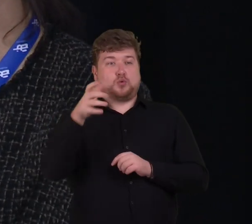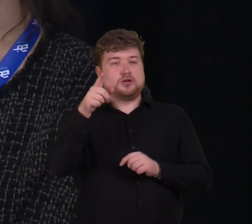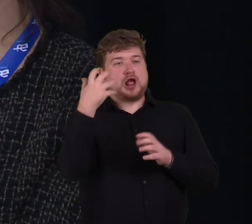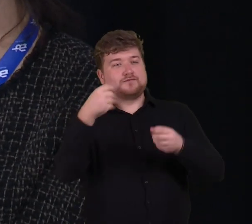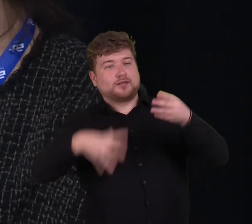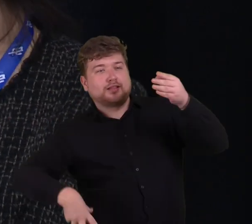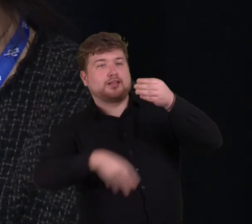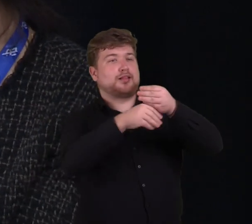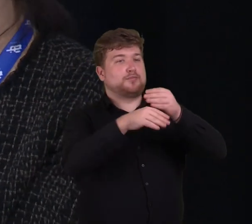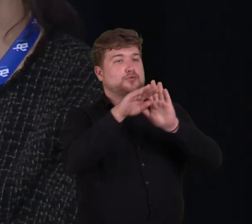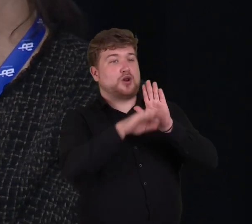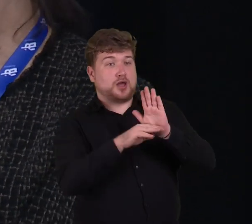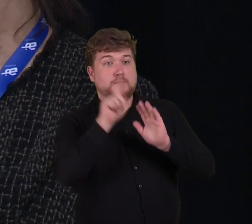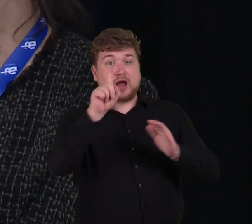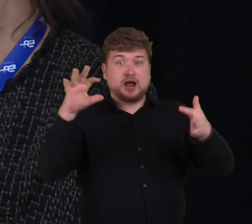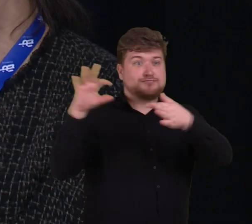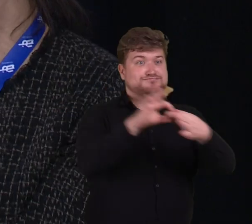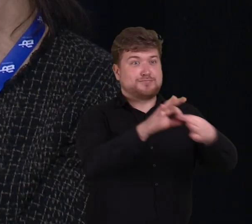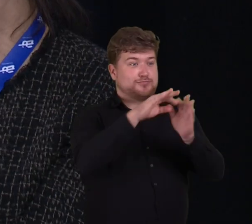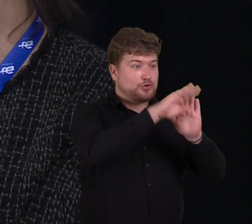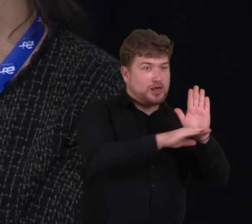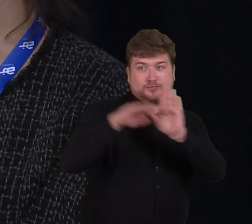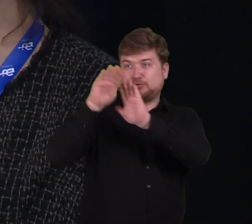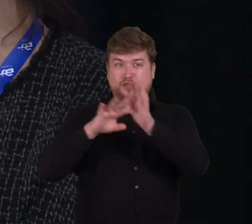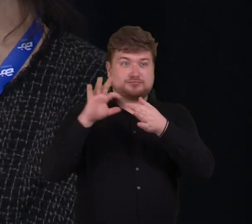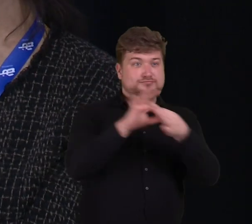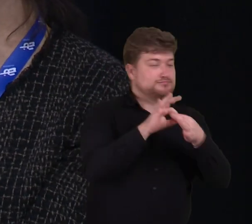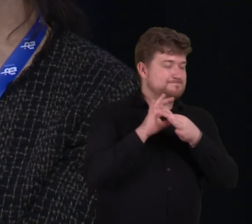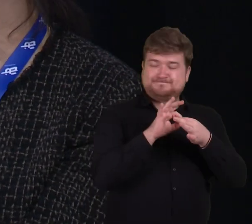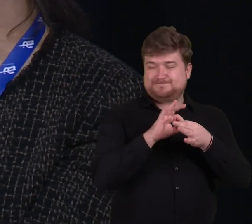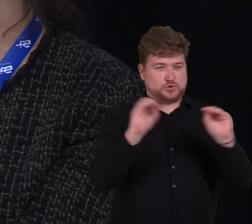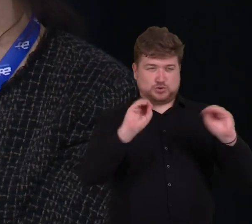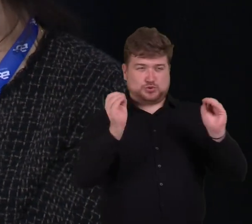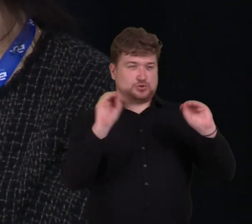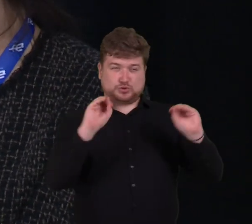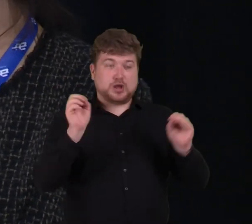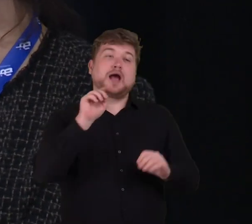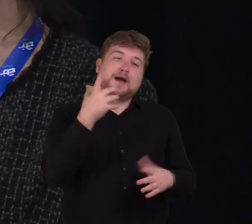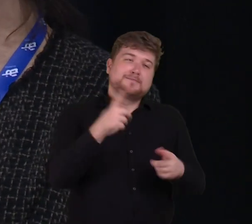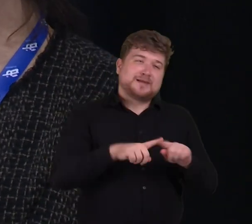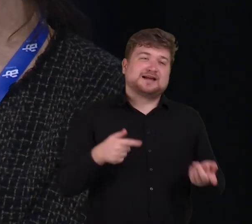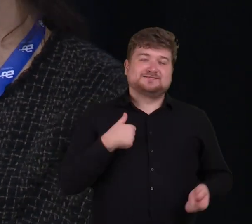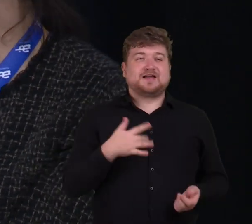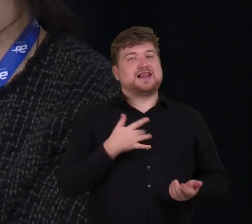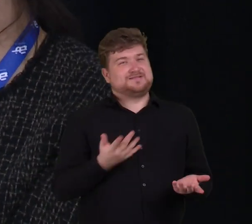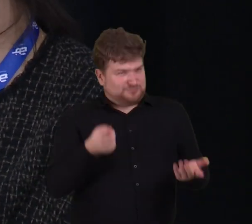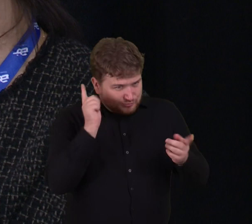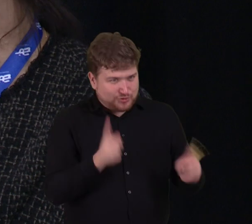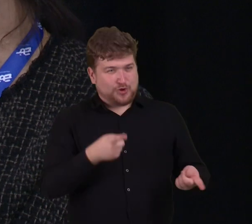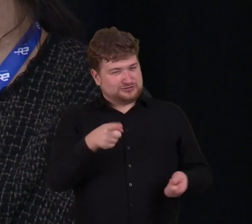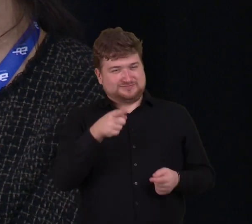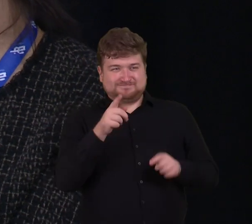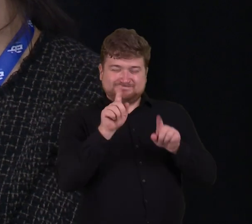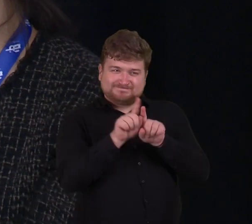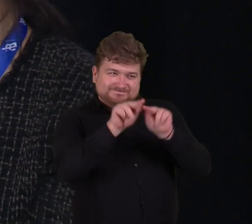to build a line between the big issues mm-hmm. and declined from the different